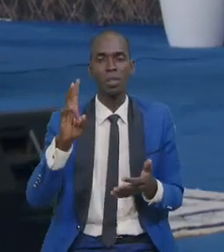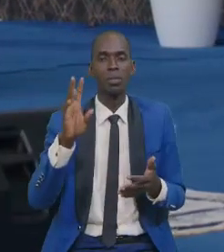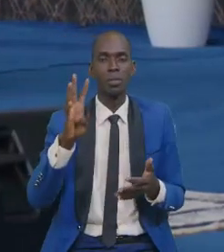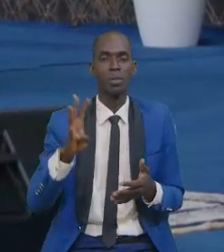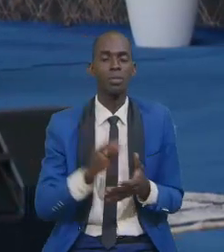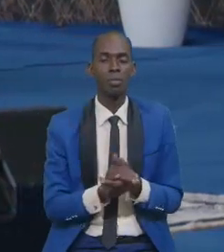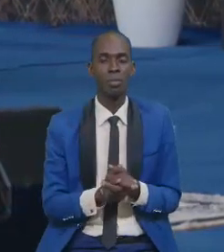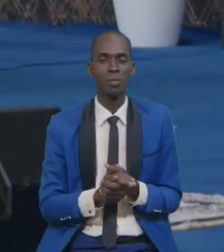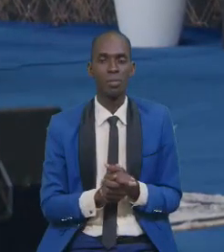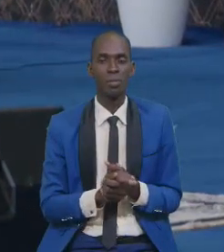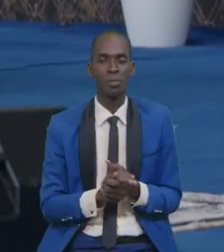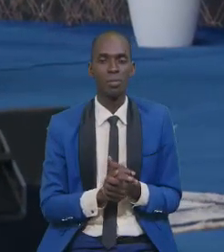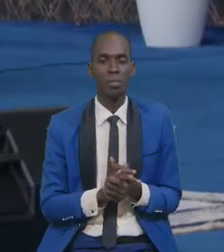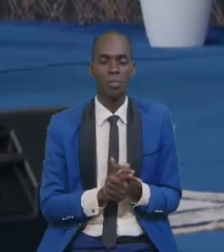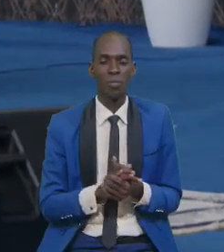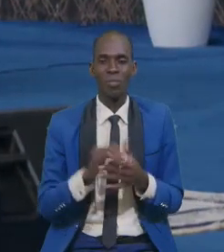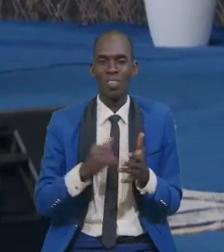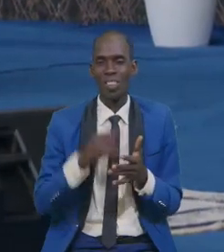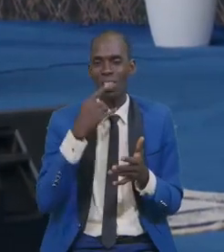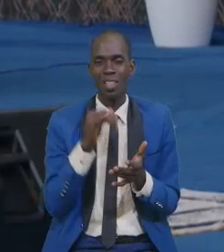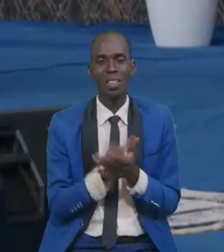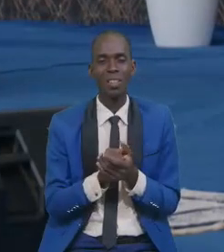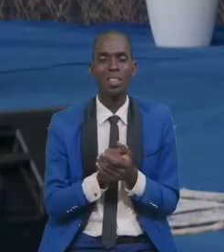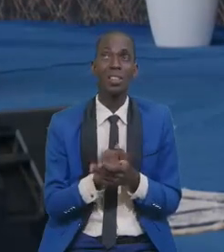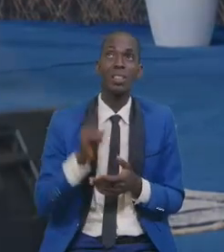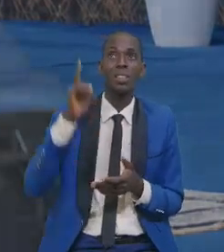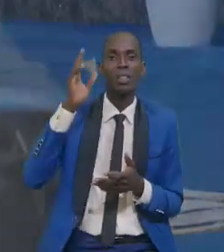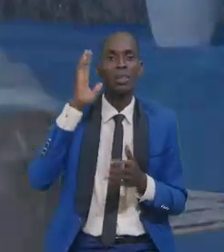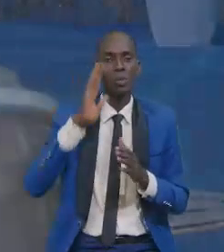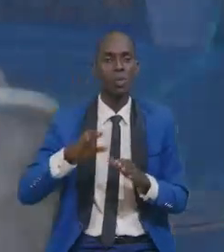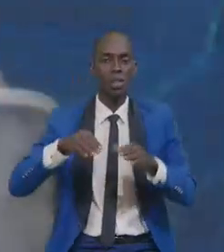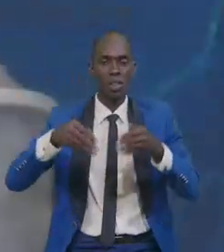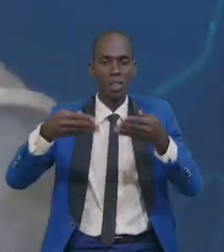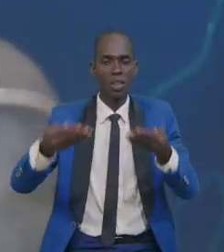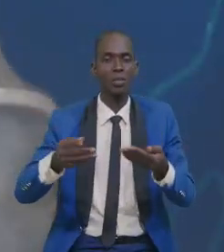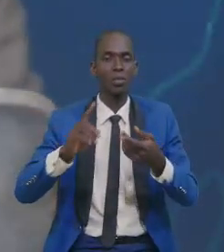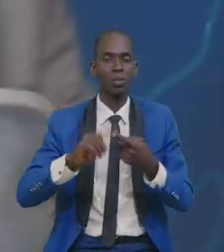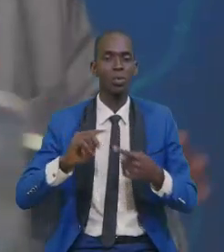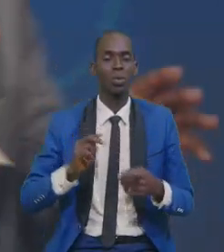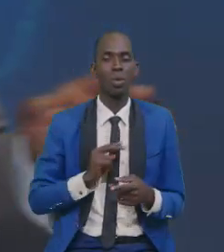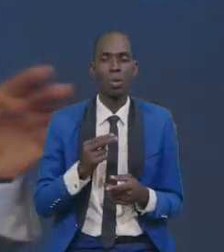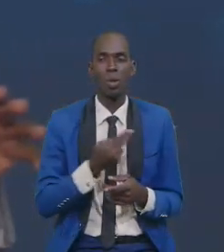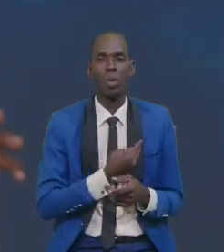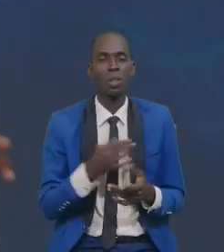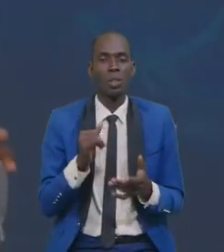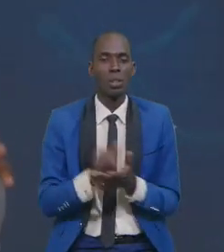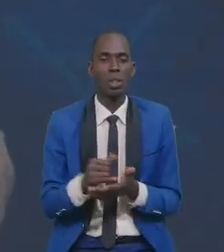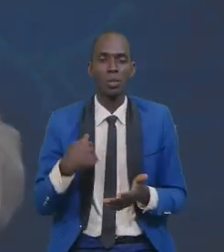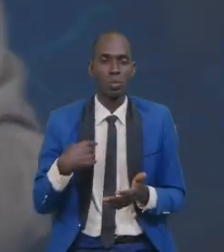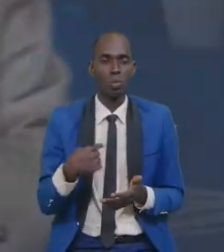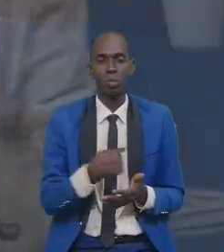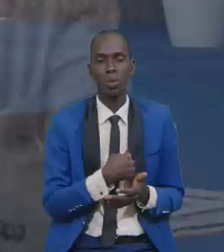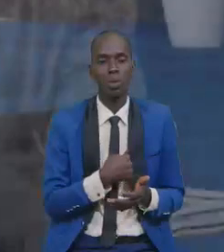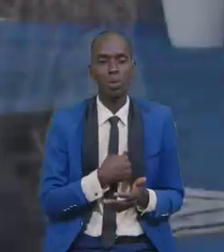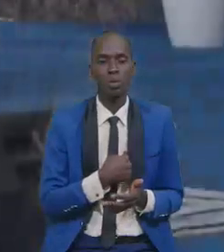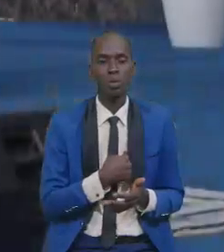it says that he will grant unto us that we,